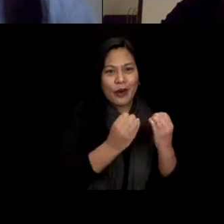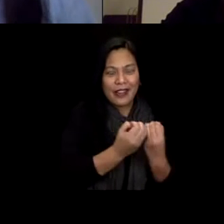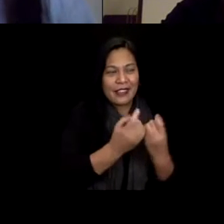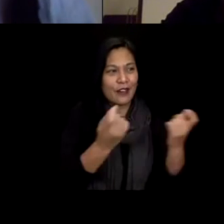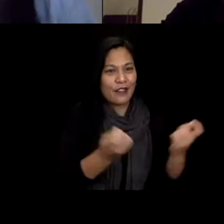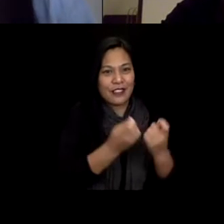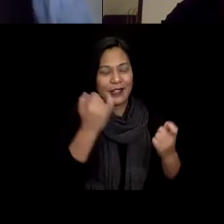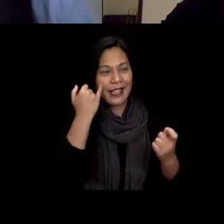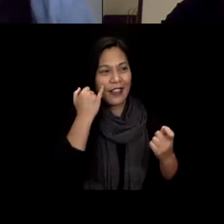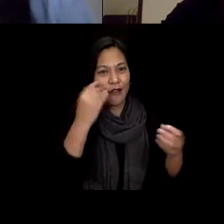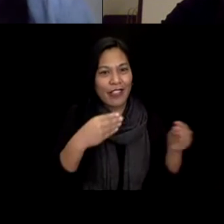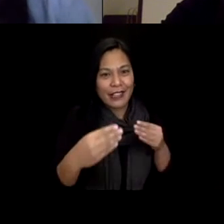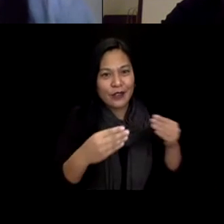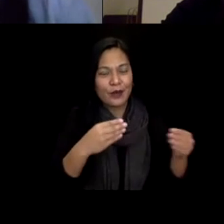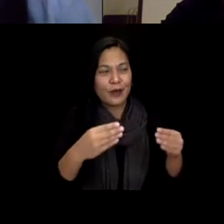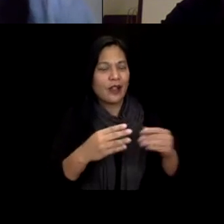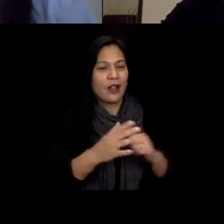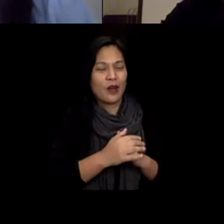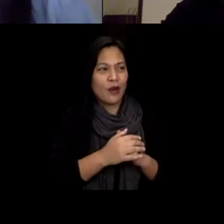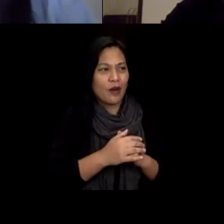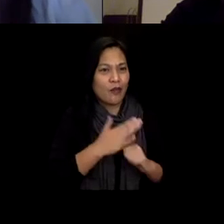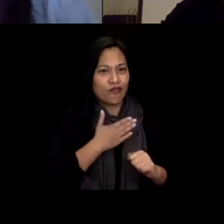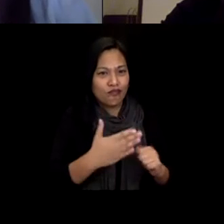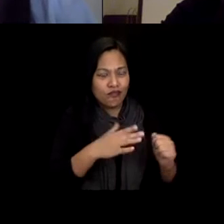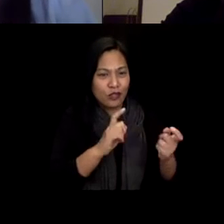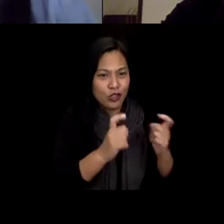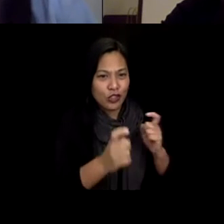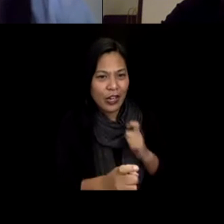and is committed to seeing that as a path to